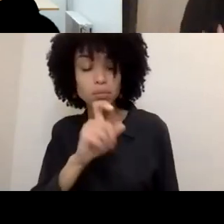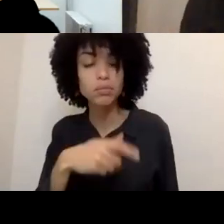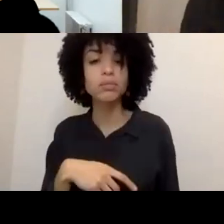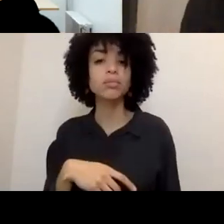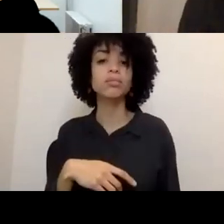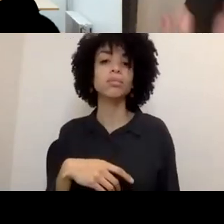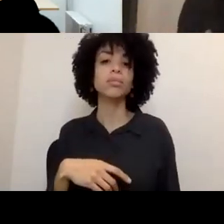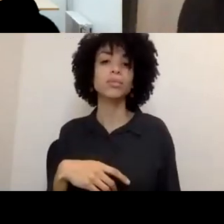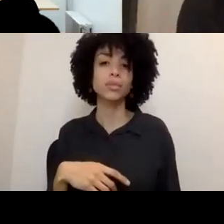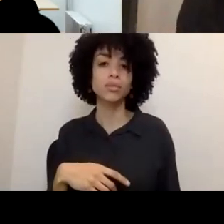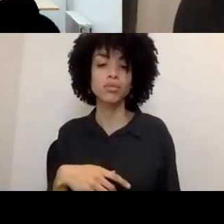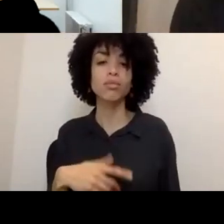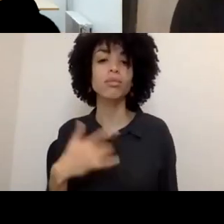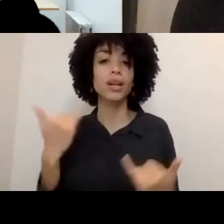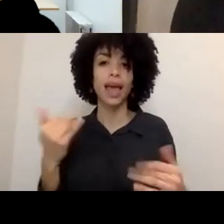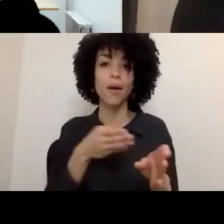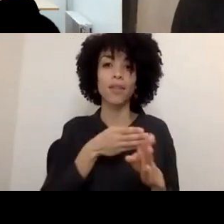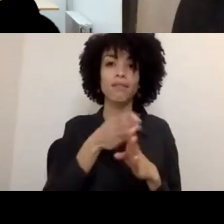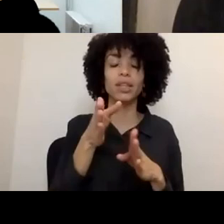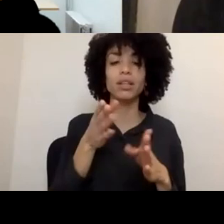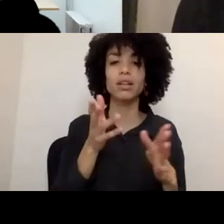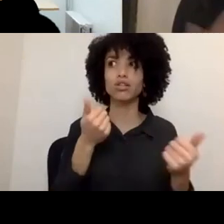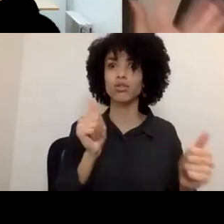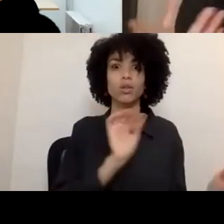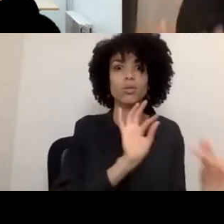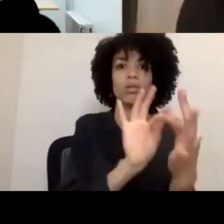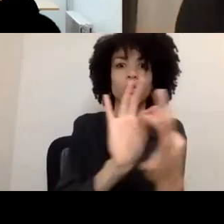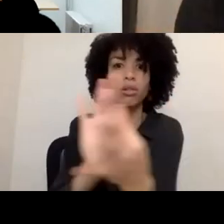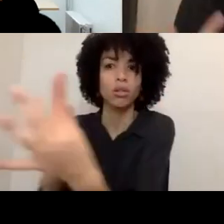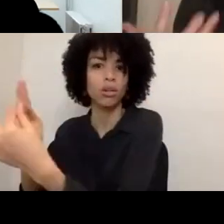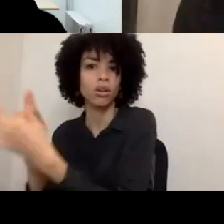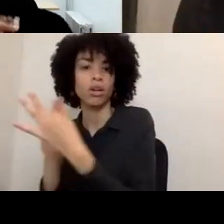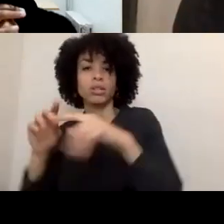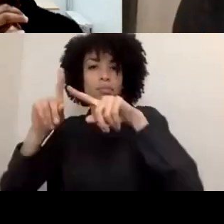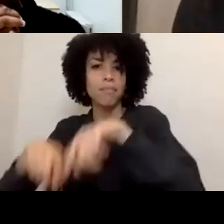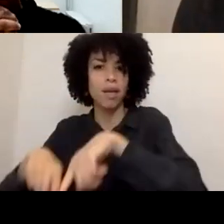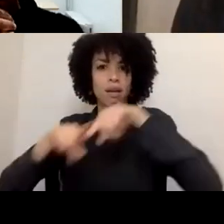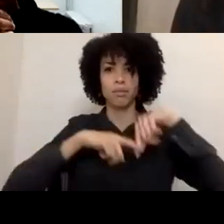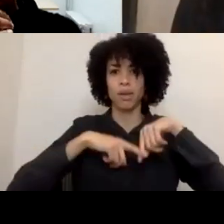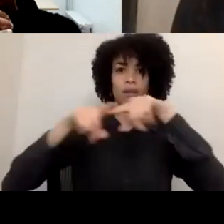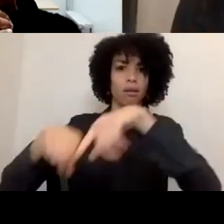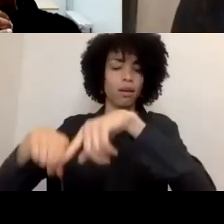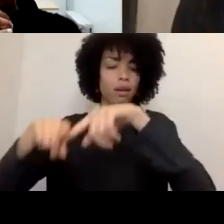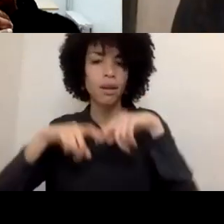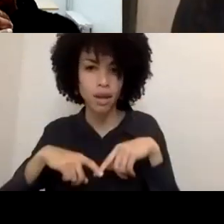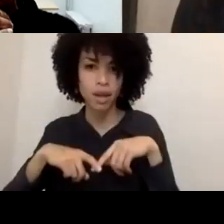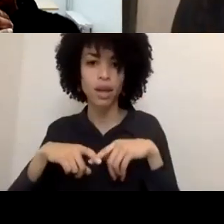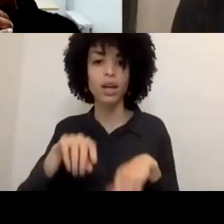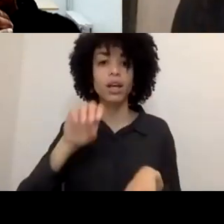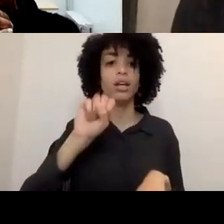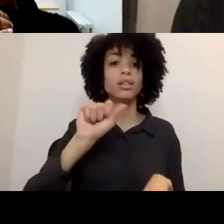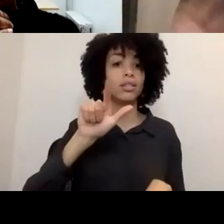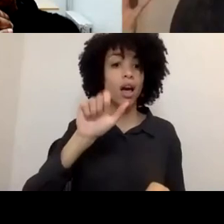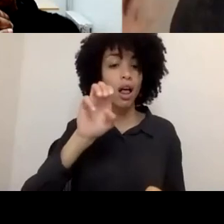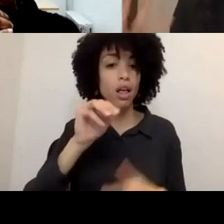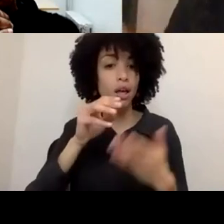more connected during this time of crisis and relying on each other and becoming interdependent. Salam,